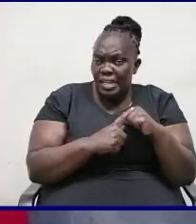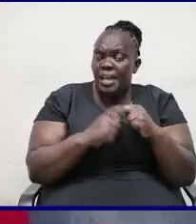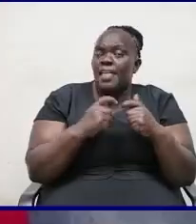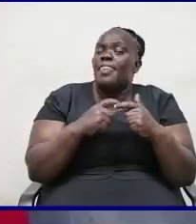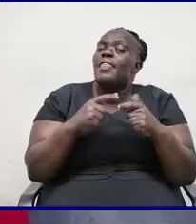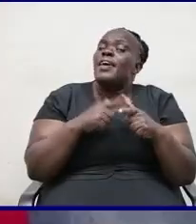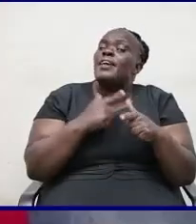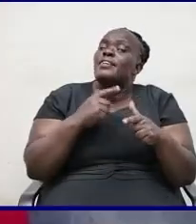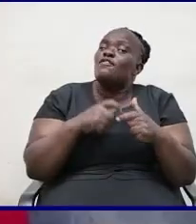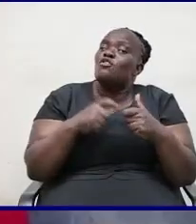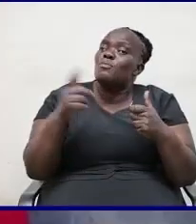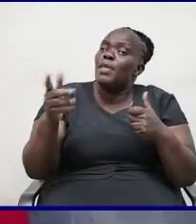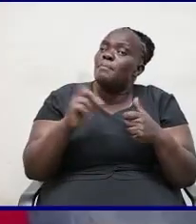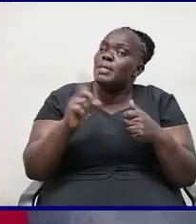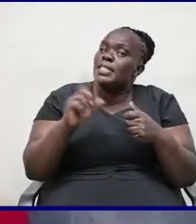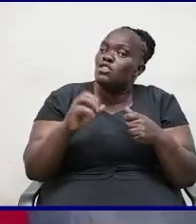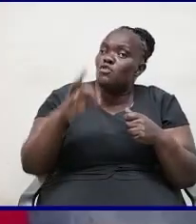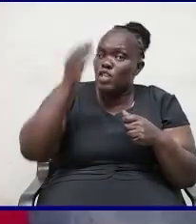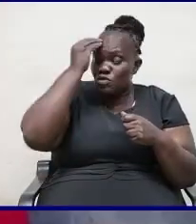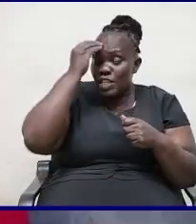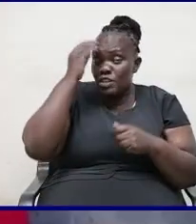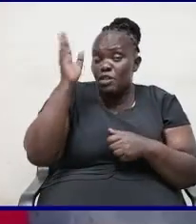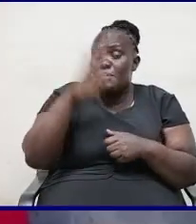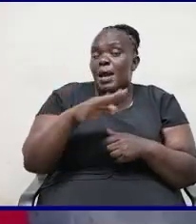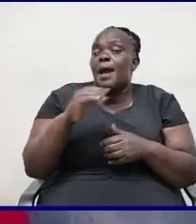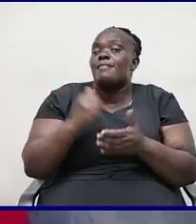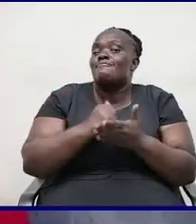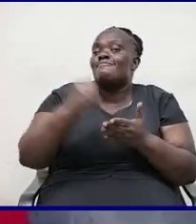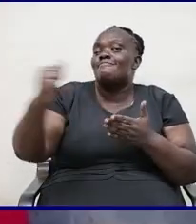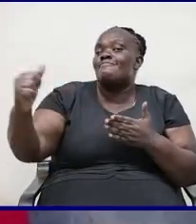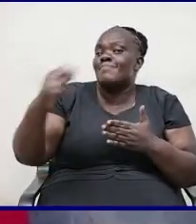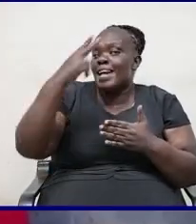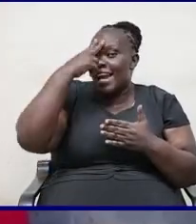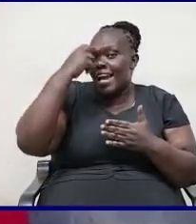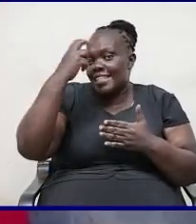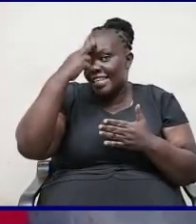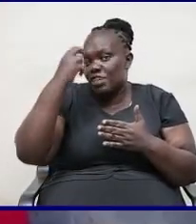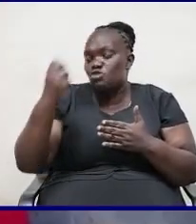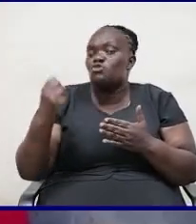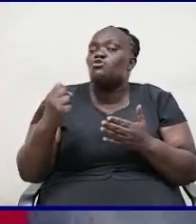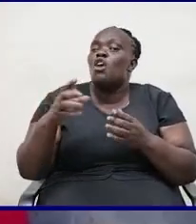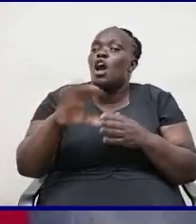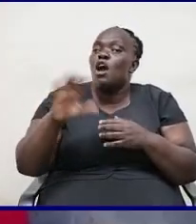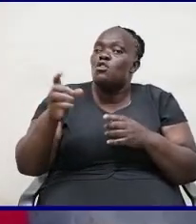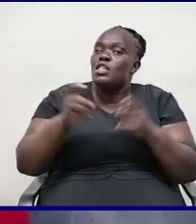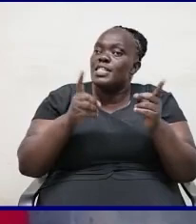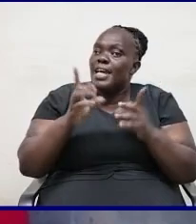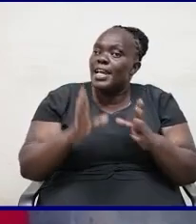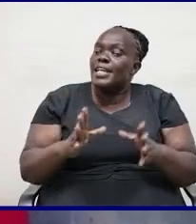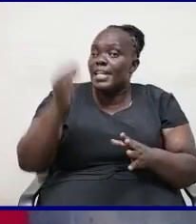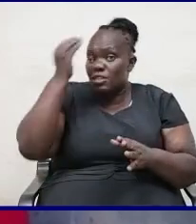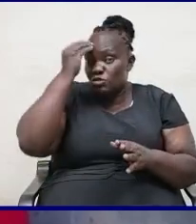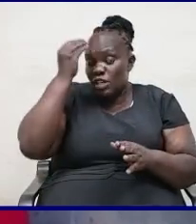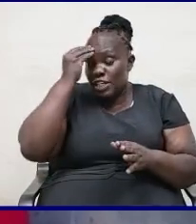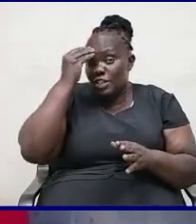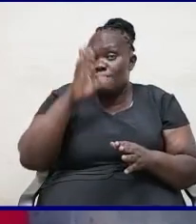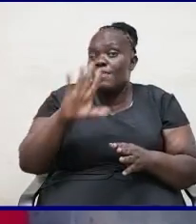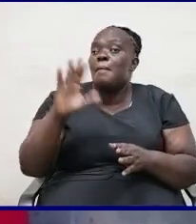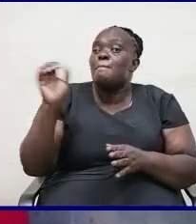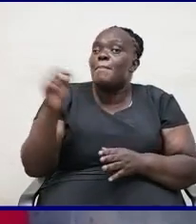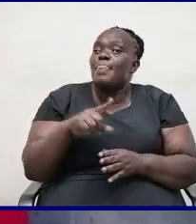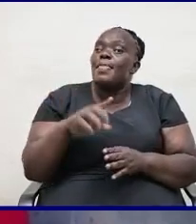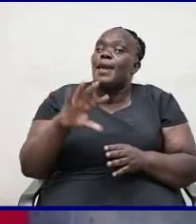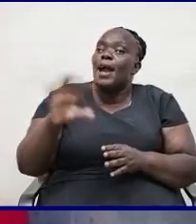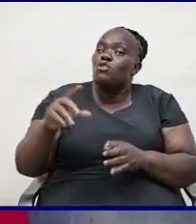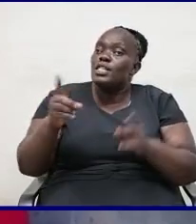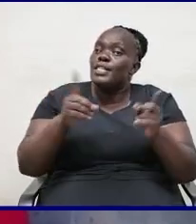And then from there, I came back to the Ministry of Education, and then I was posted to Kajiado County as a county director of education. I worked for 5 months